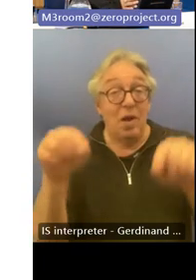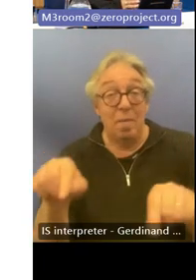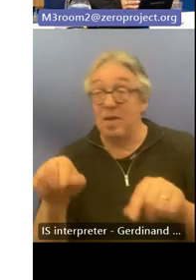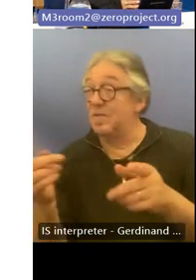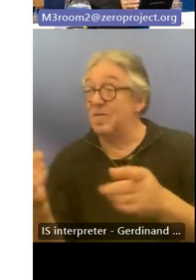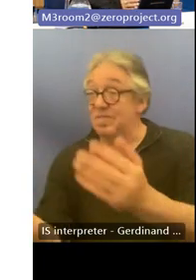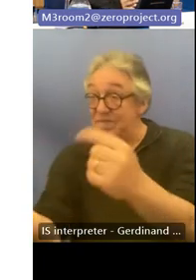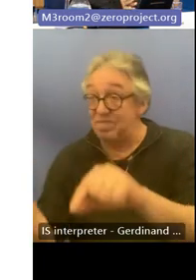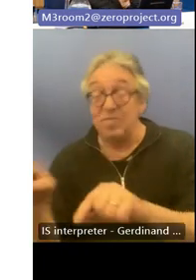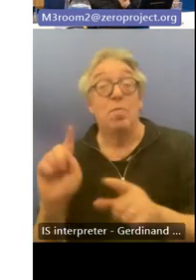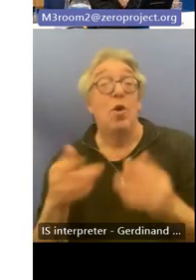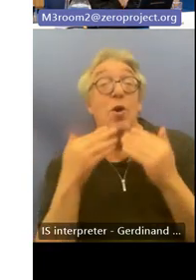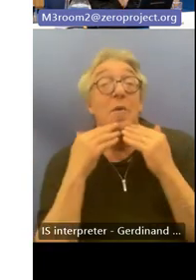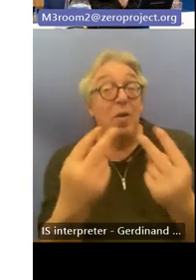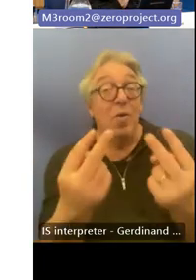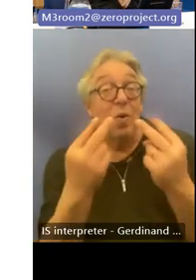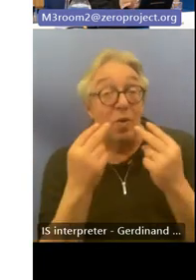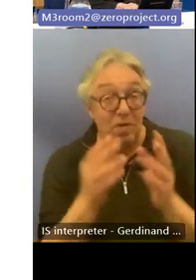kind attention.